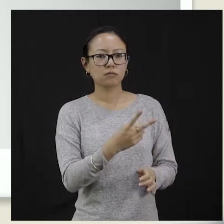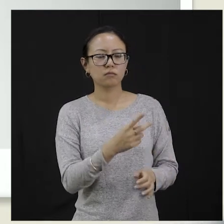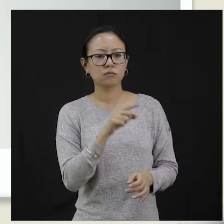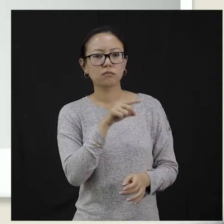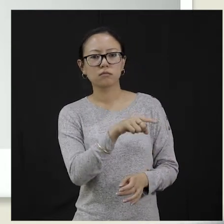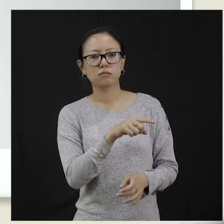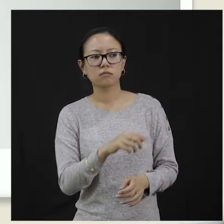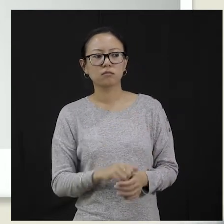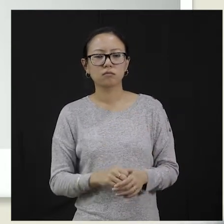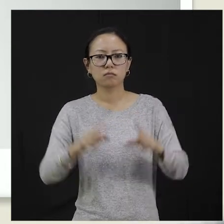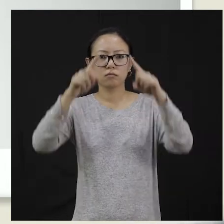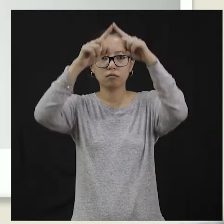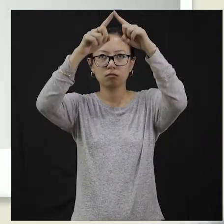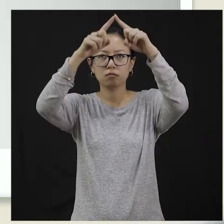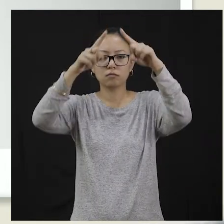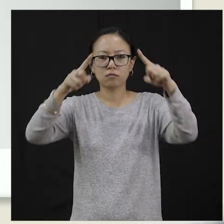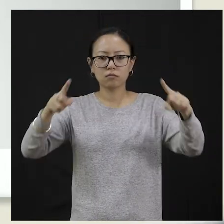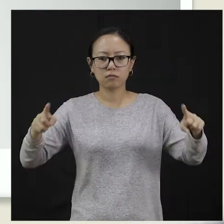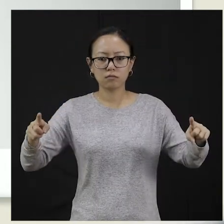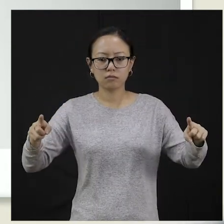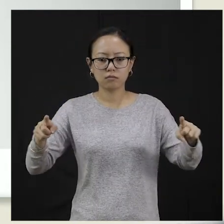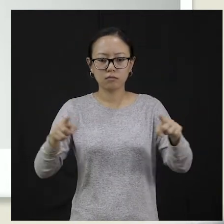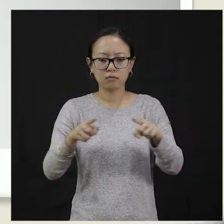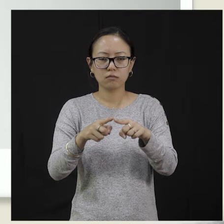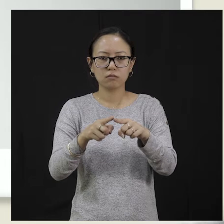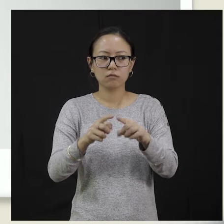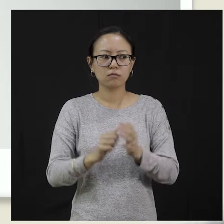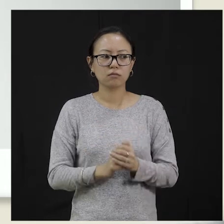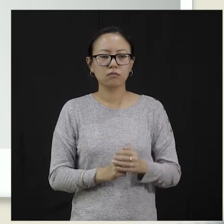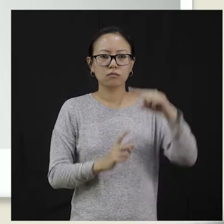is triangle. Triangle.